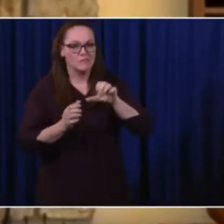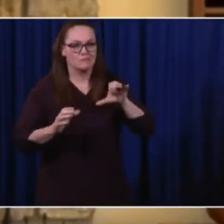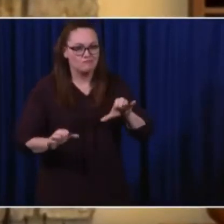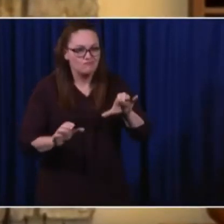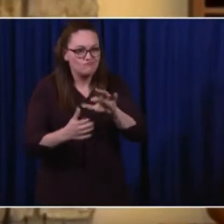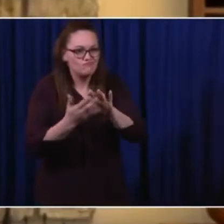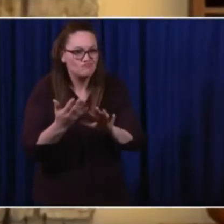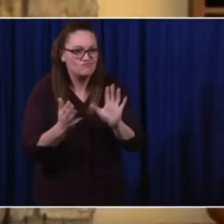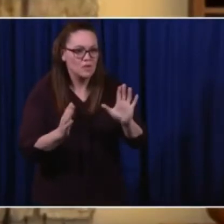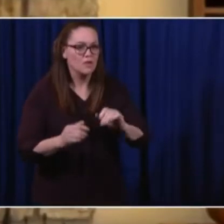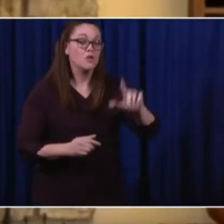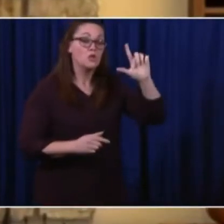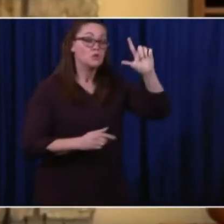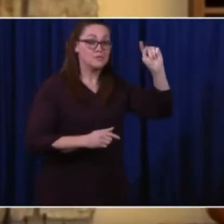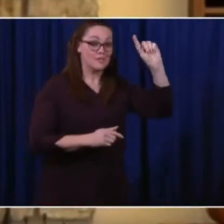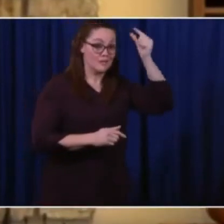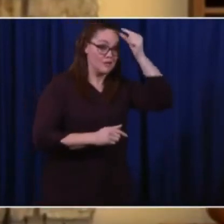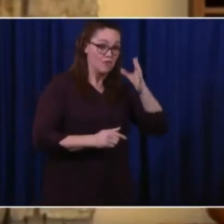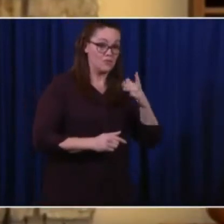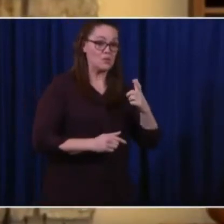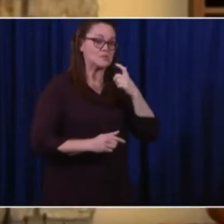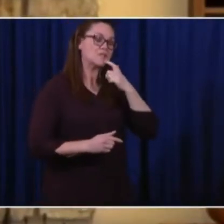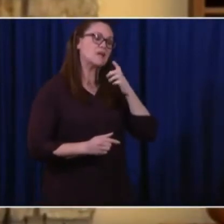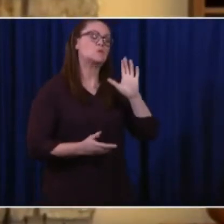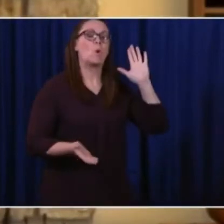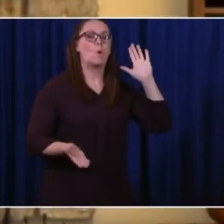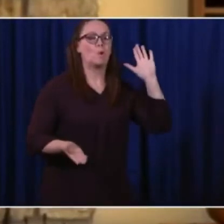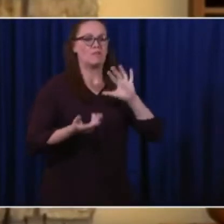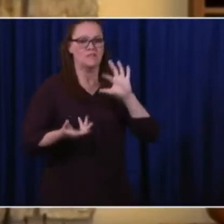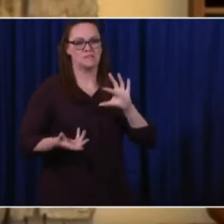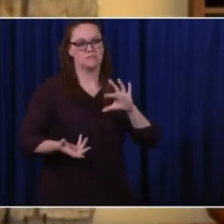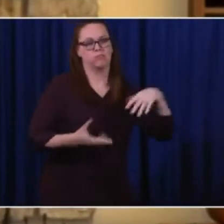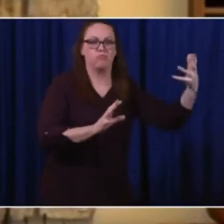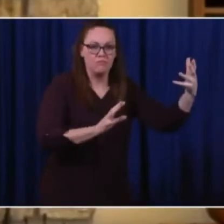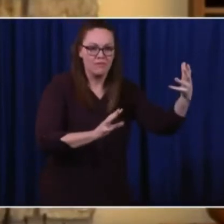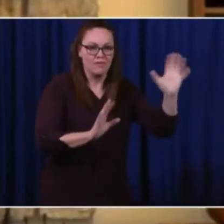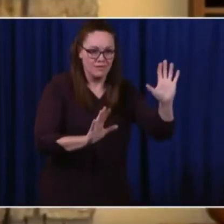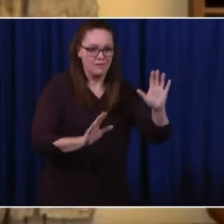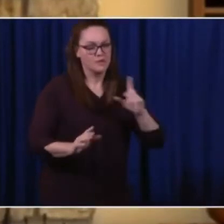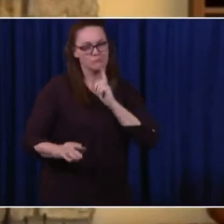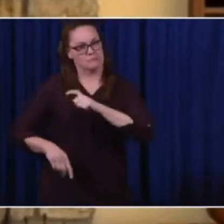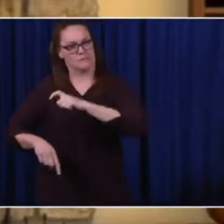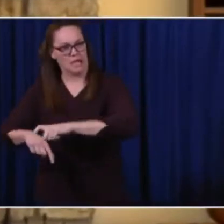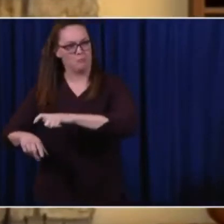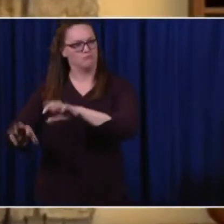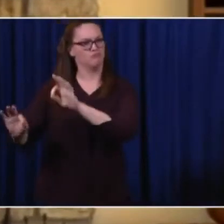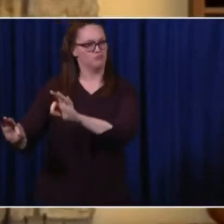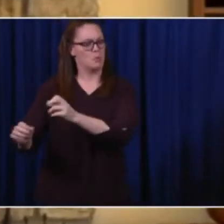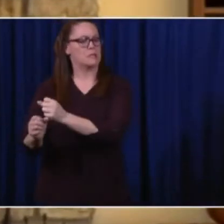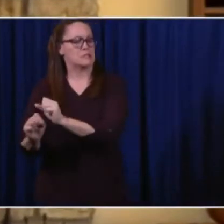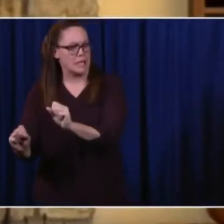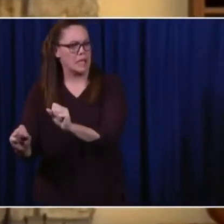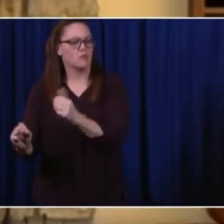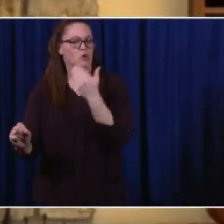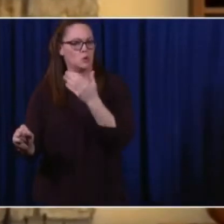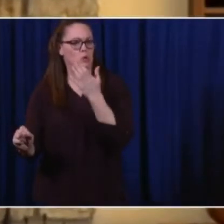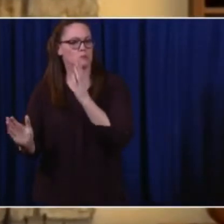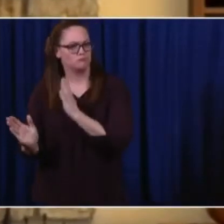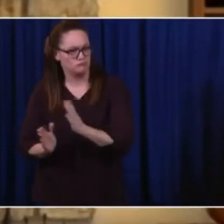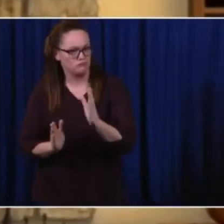the lieutenant governor said that this was the least disruptive option in the economy. But do you have data to suggest that the majority of people are